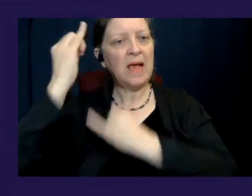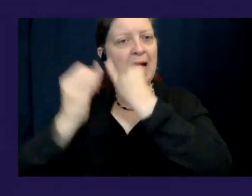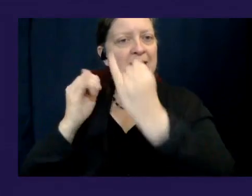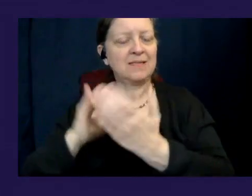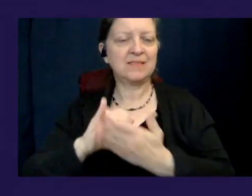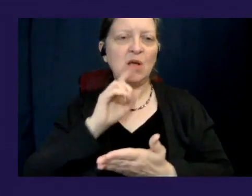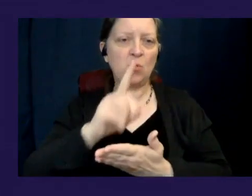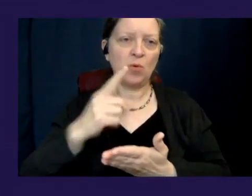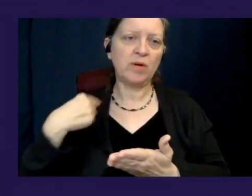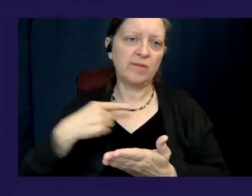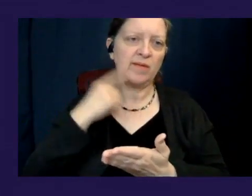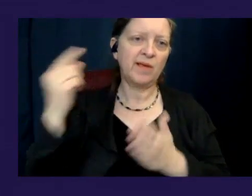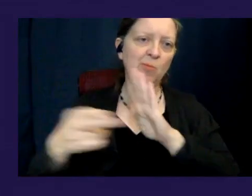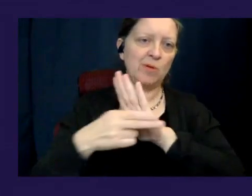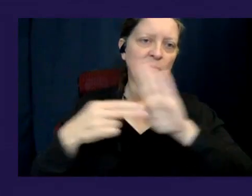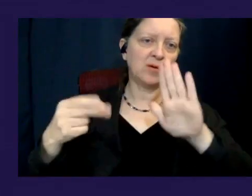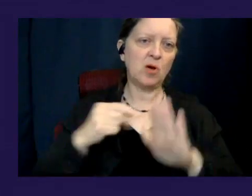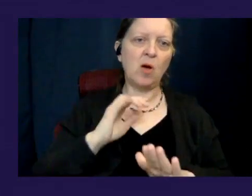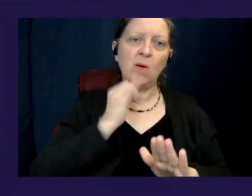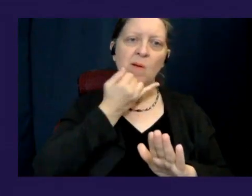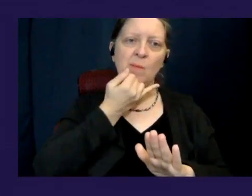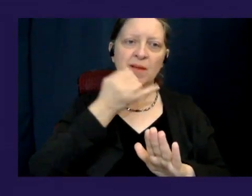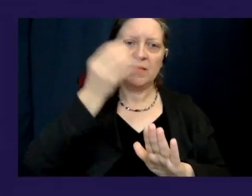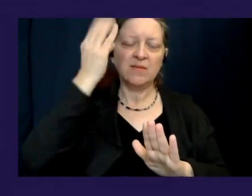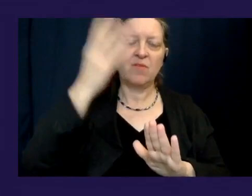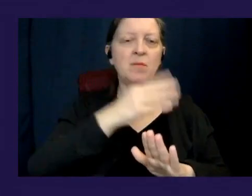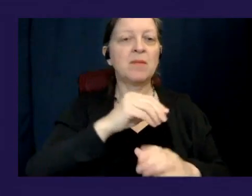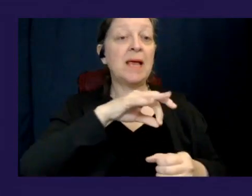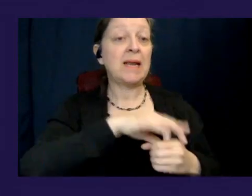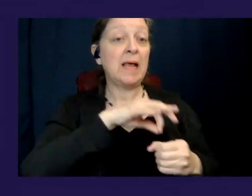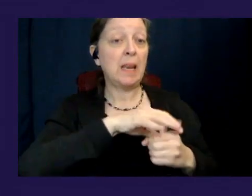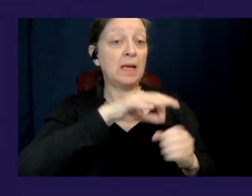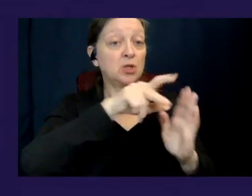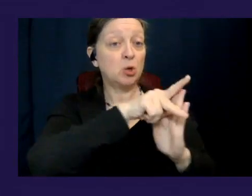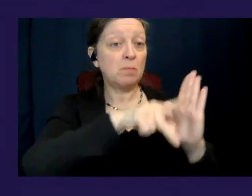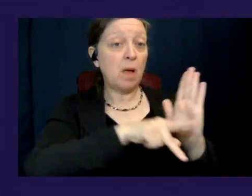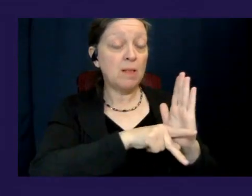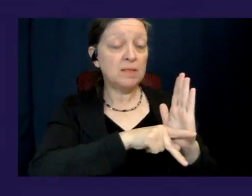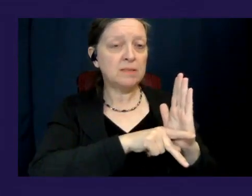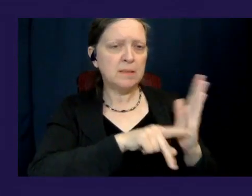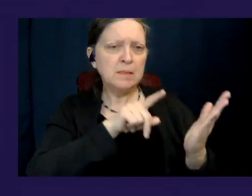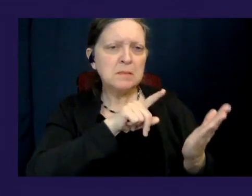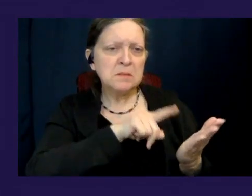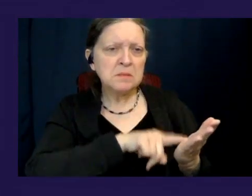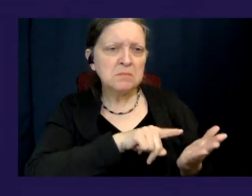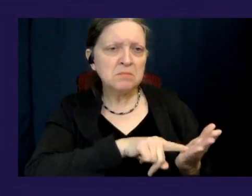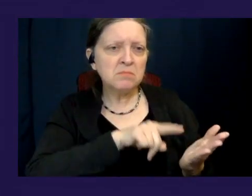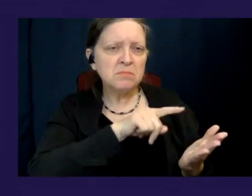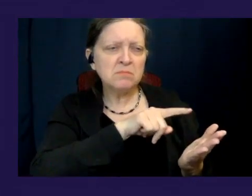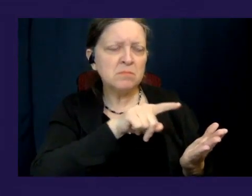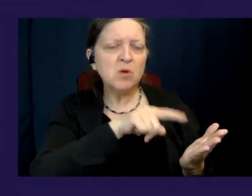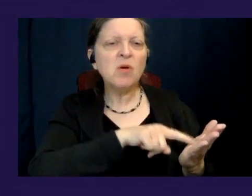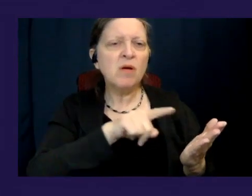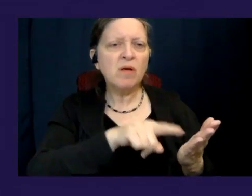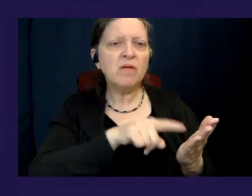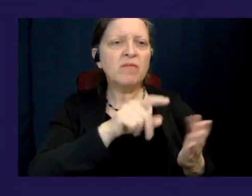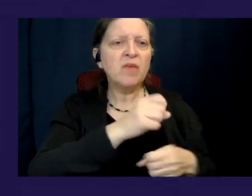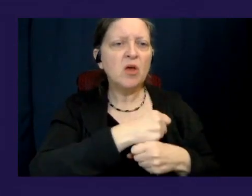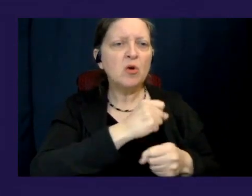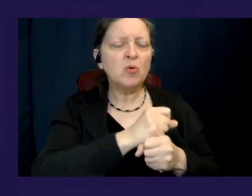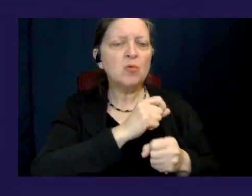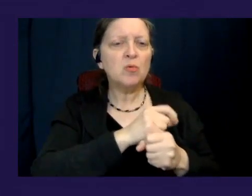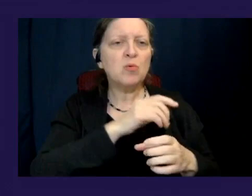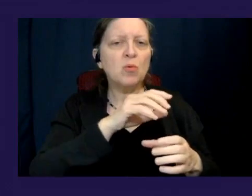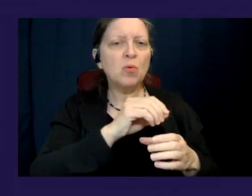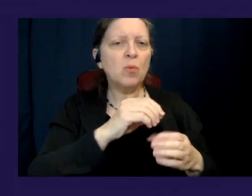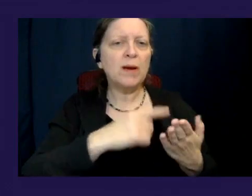as misinformation. Also, election policies, looking into they're creating discussions about local, state, national